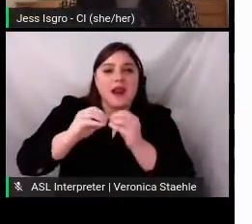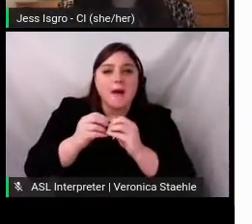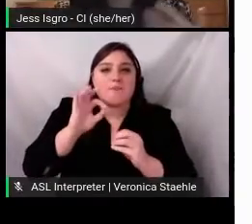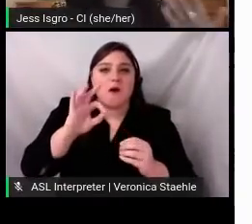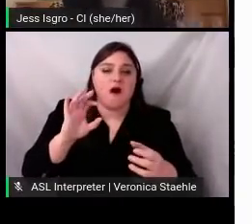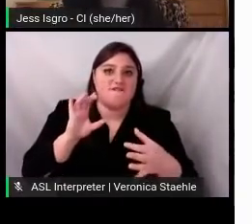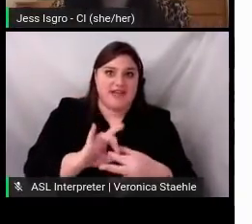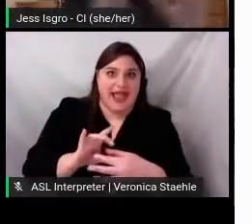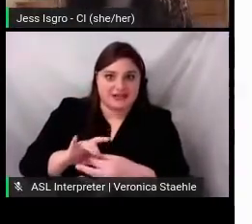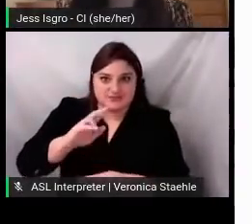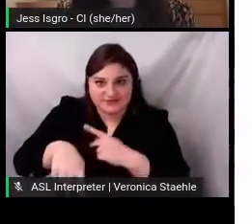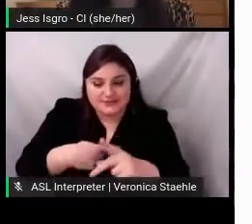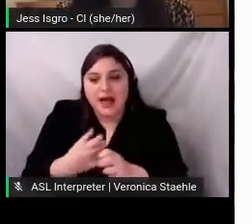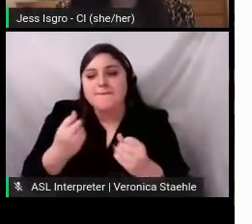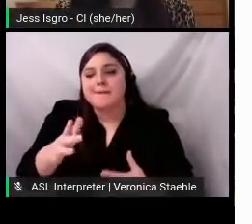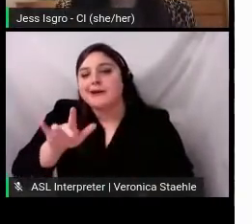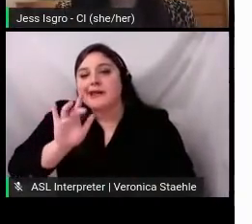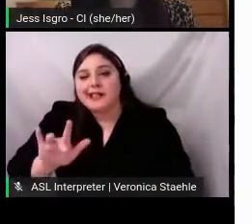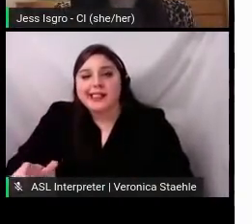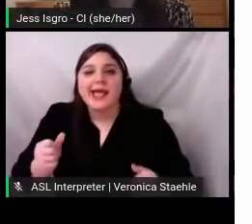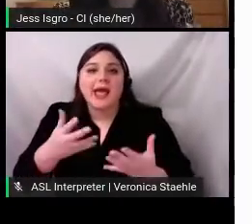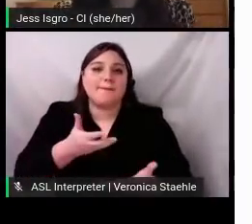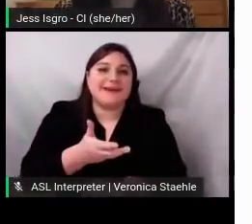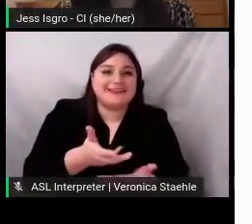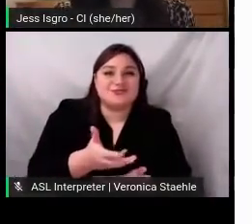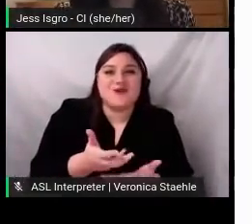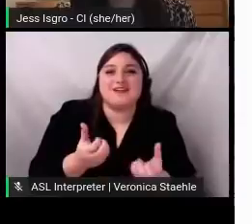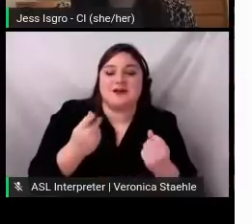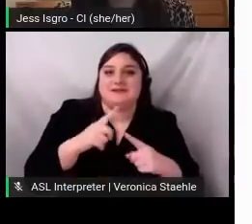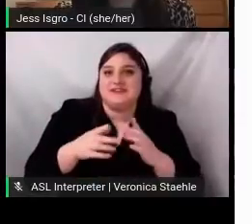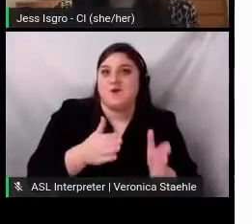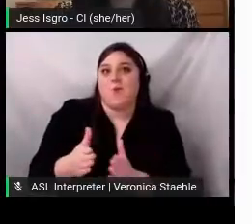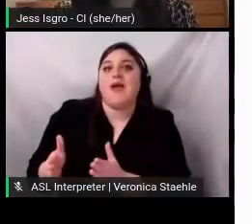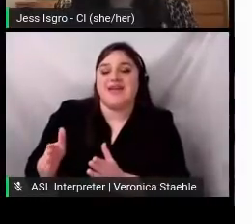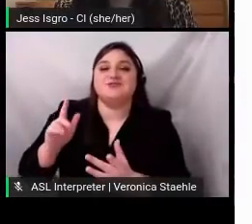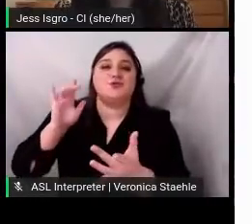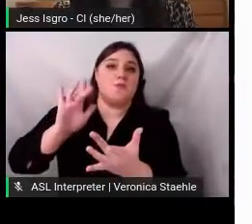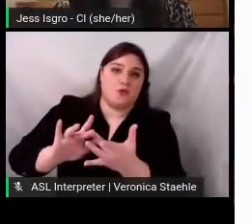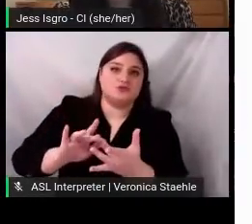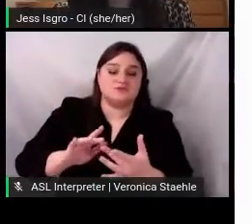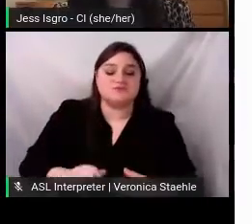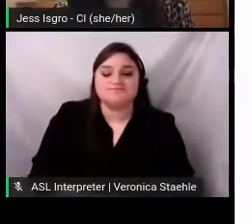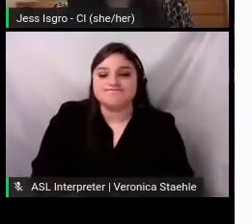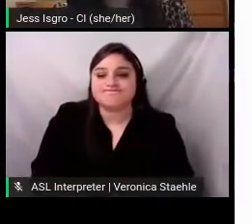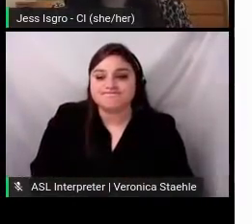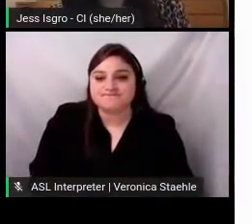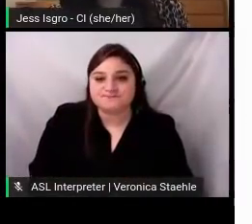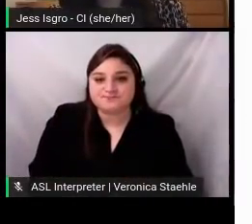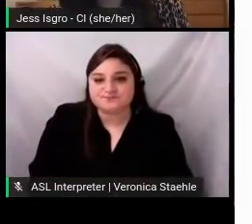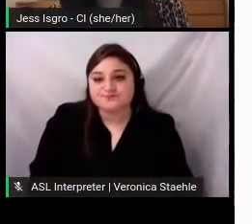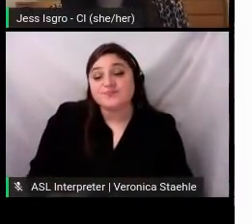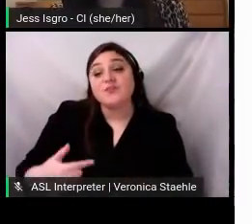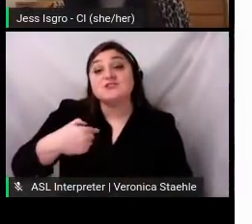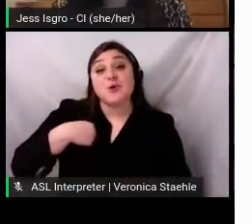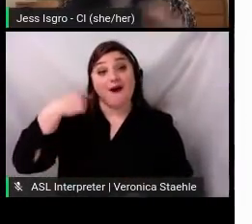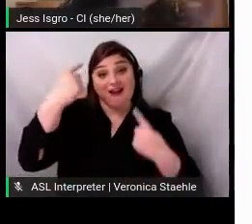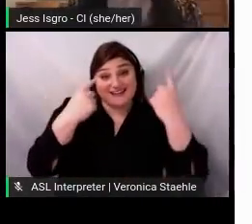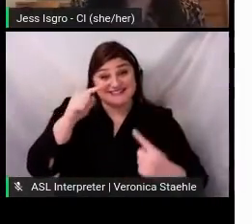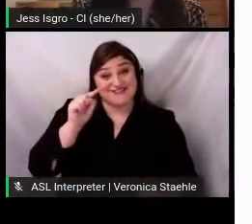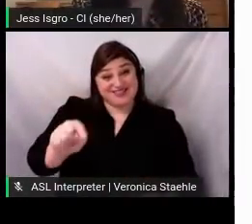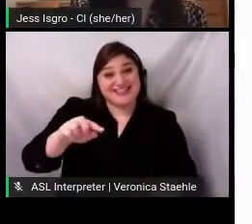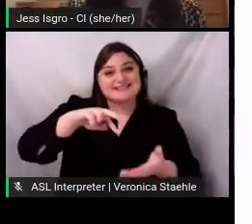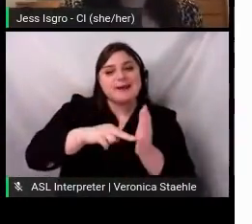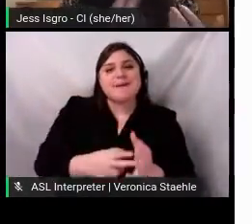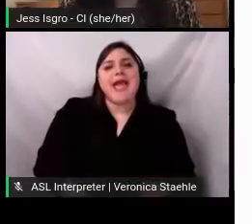clicks, reactions, shares, pretty much anything you can do on a post, divided by the total reach. So I like to think of this as the total number of times that your content